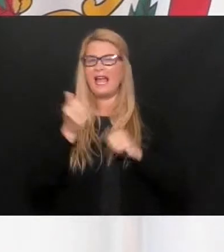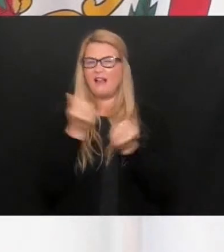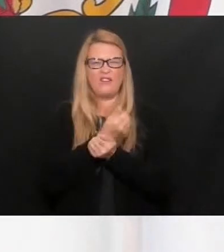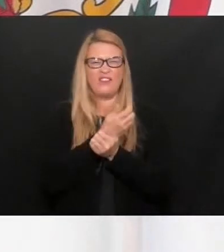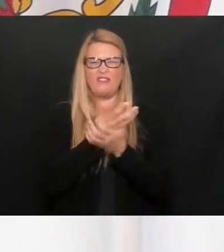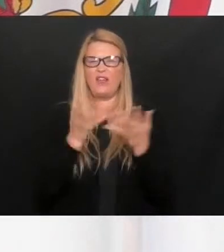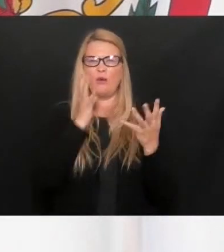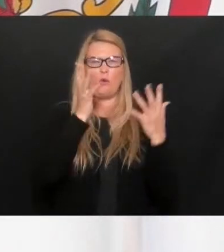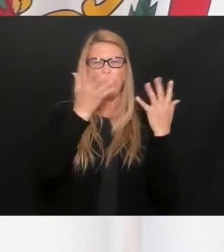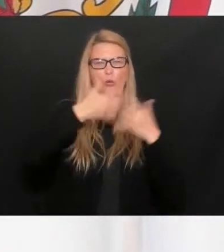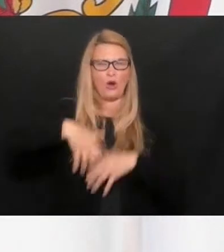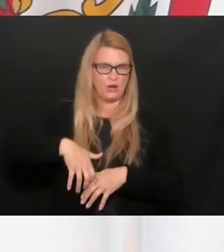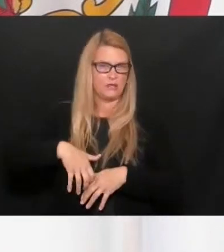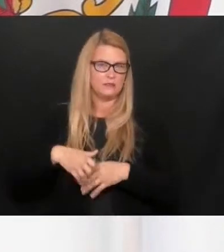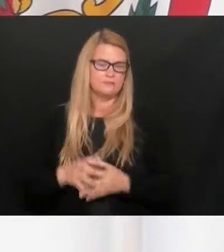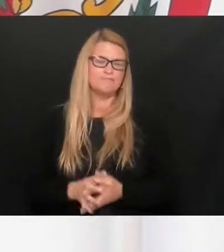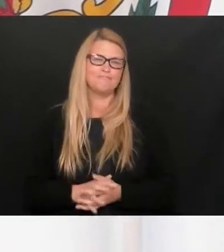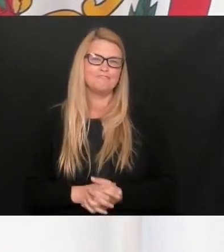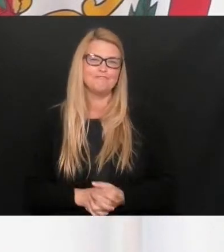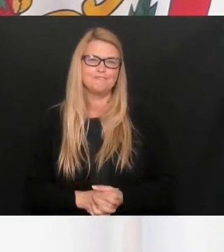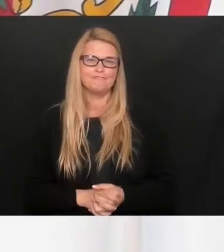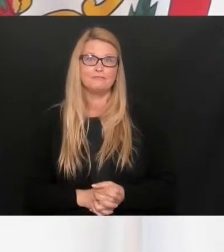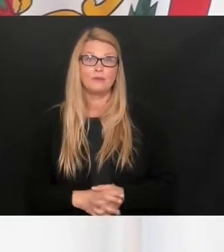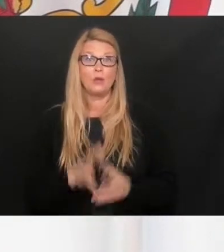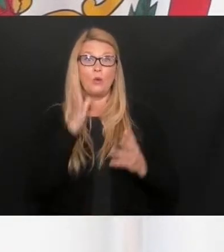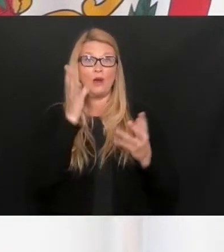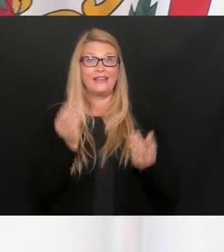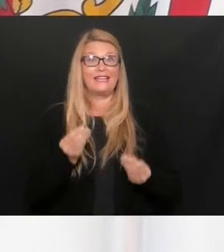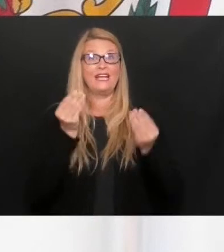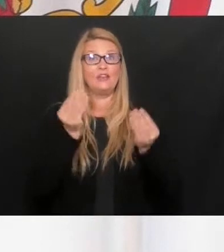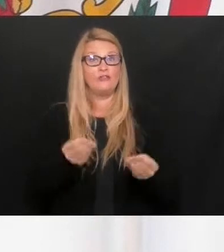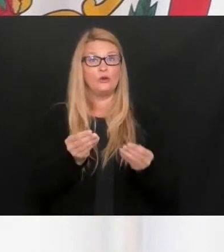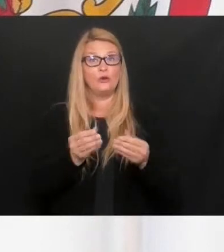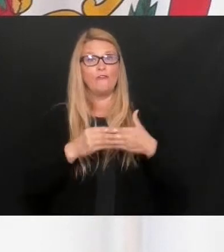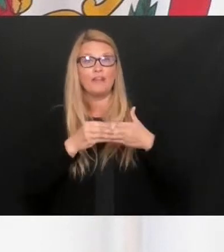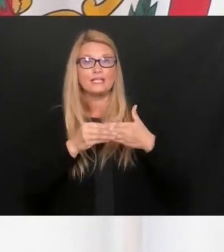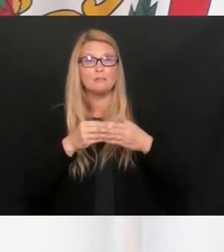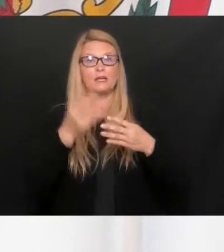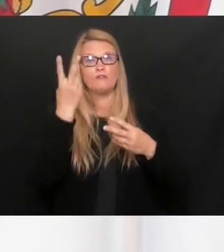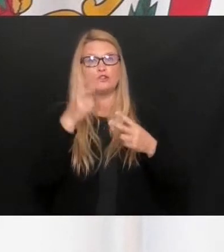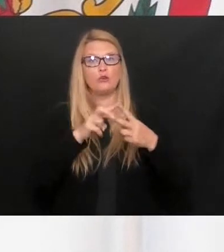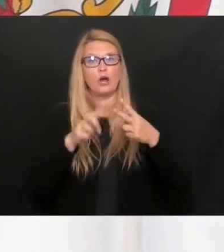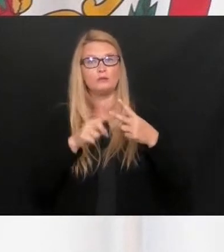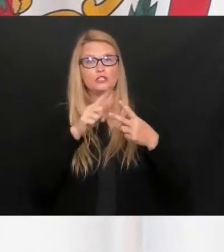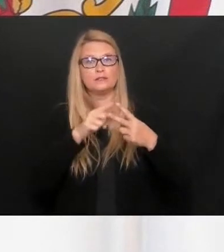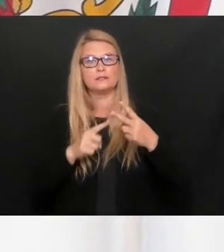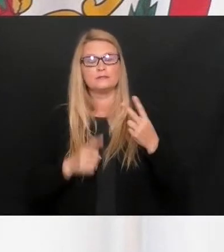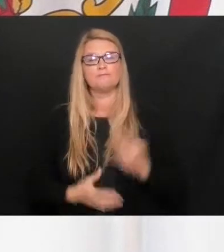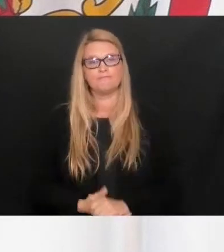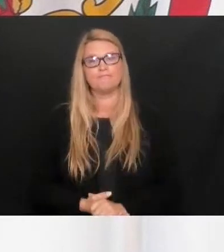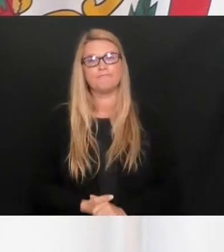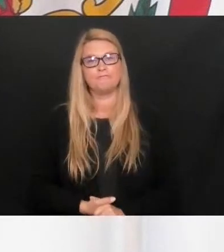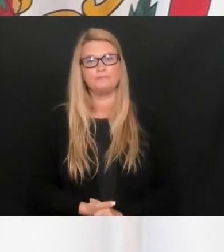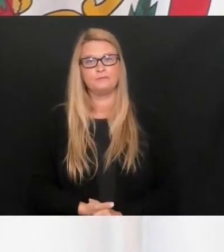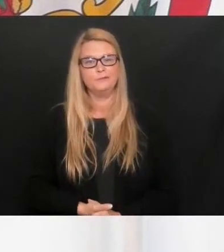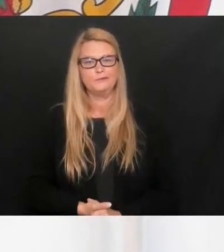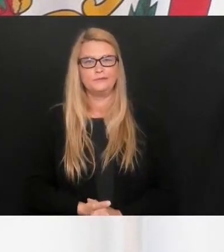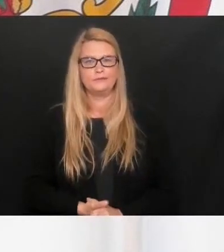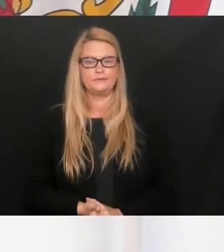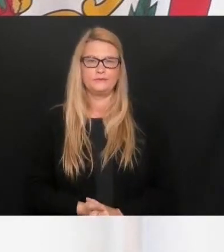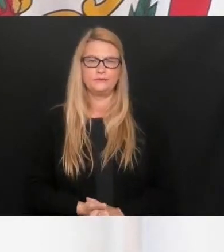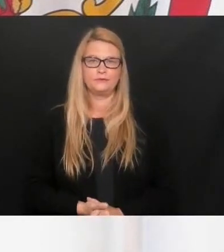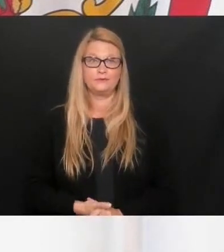work and everything. But we're going to give people the flexibility to go two different ways. From a standpoint